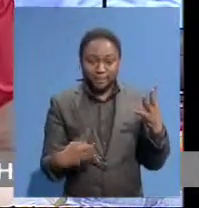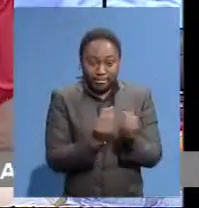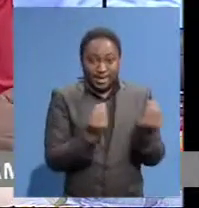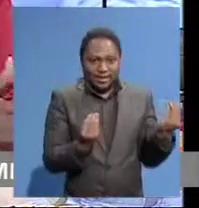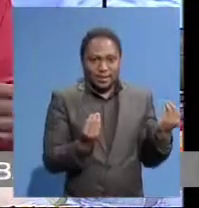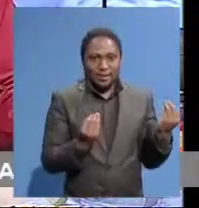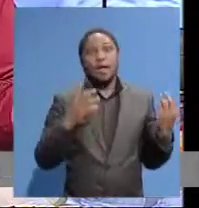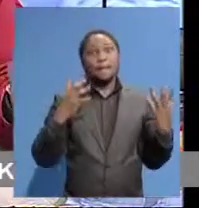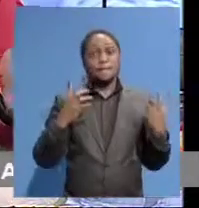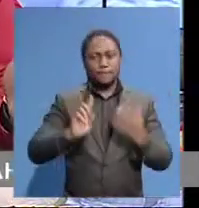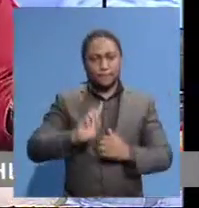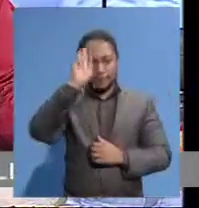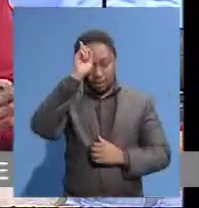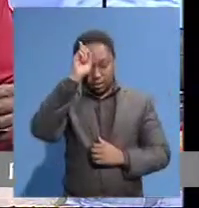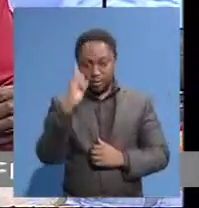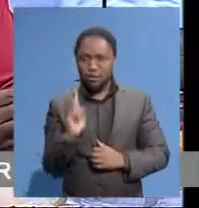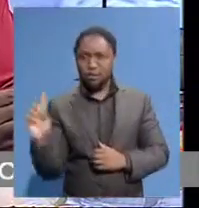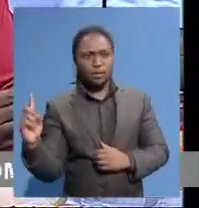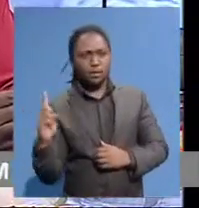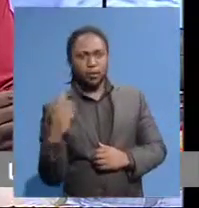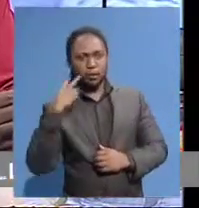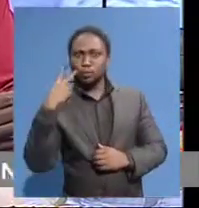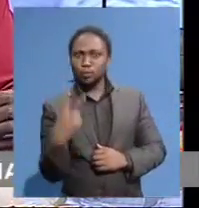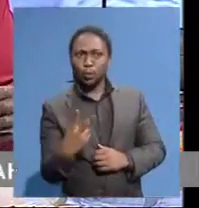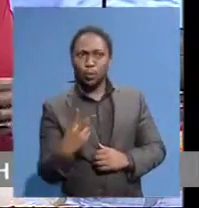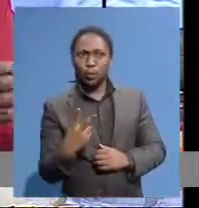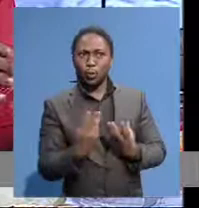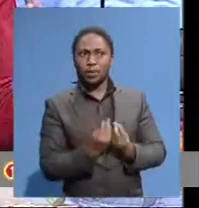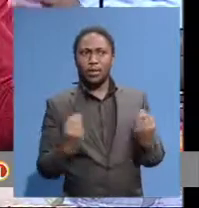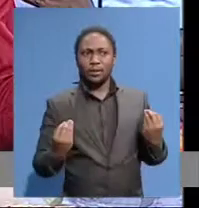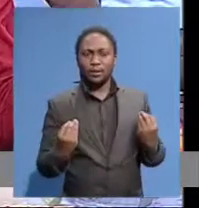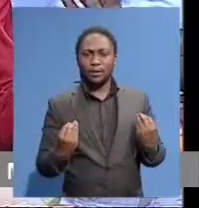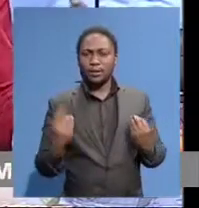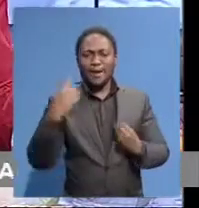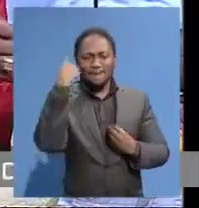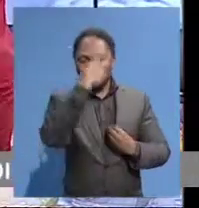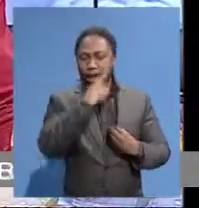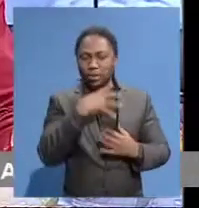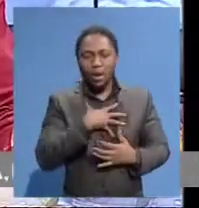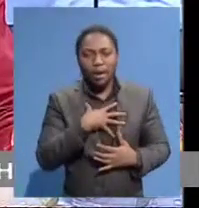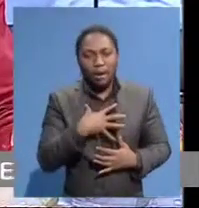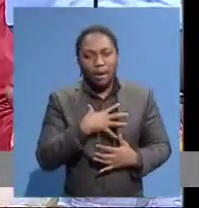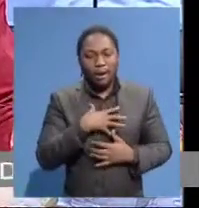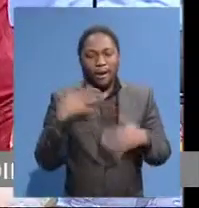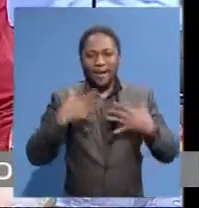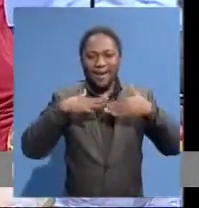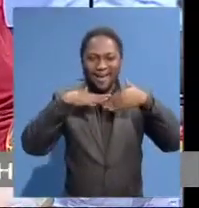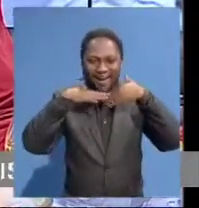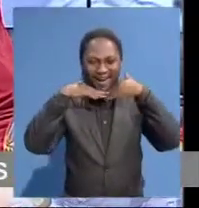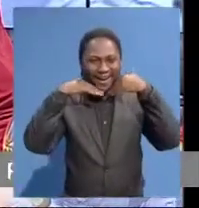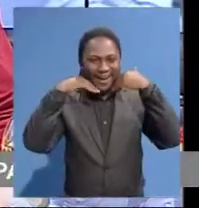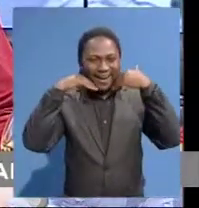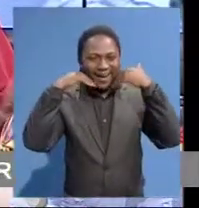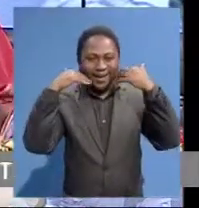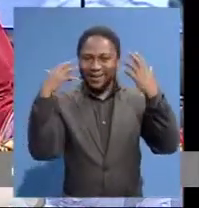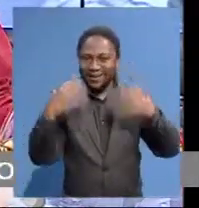down. And when he saw these children come in, come on, you should have seen that face, brightening up. The love that he